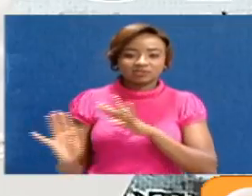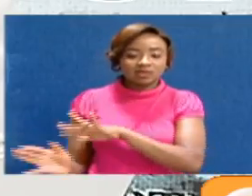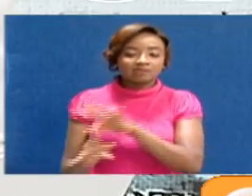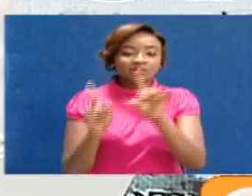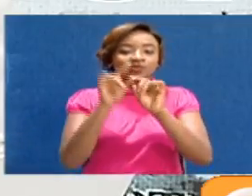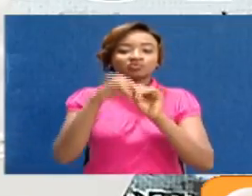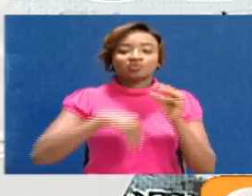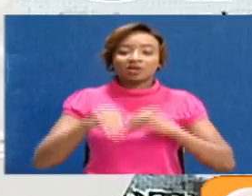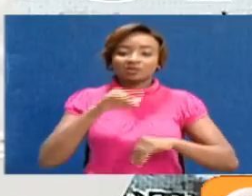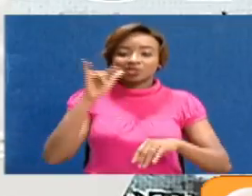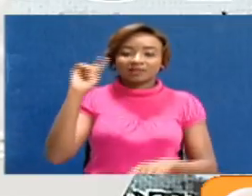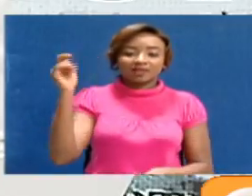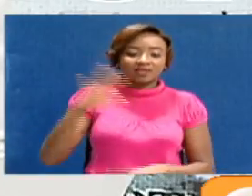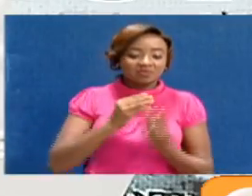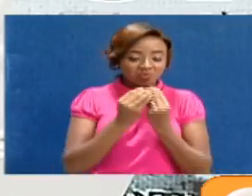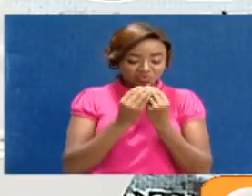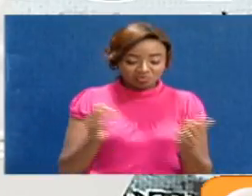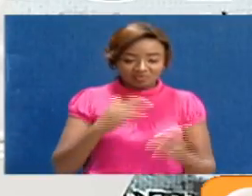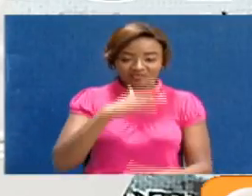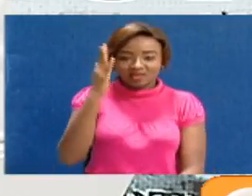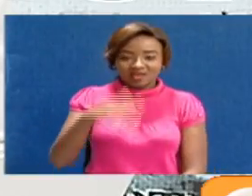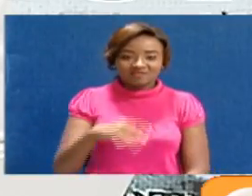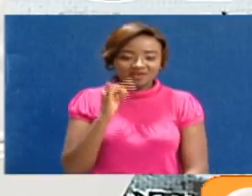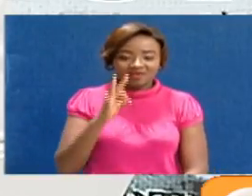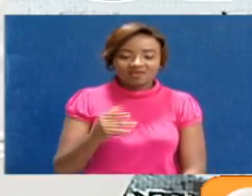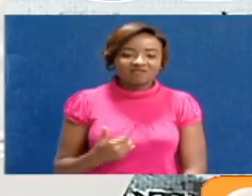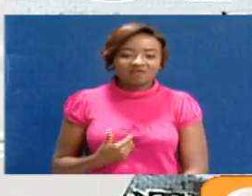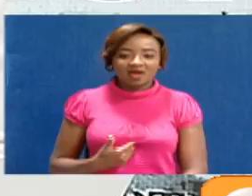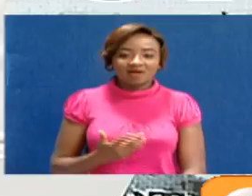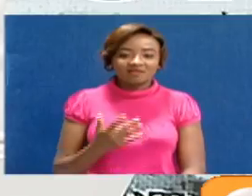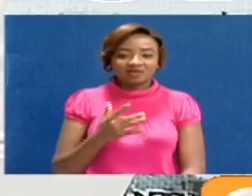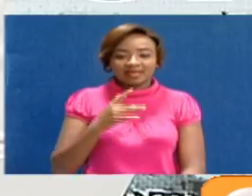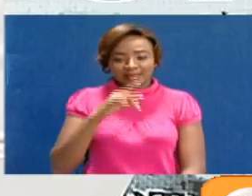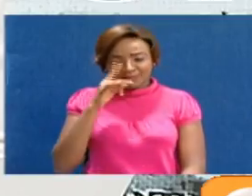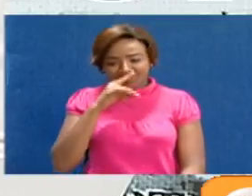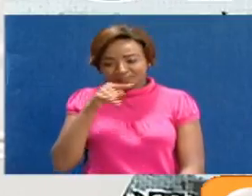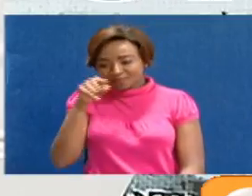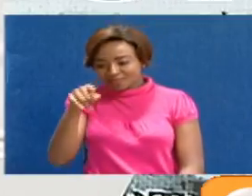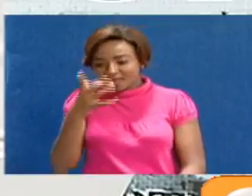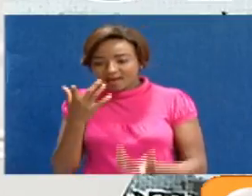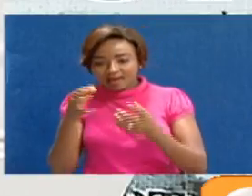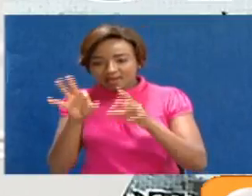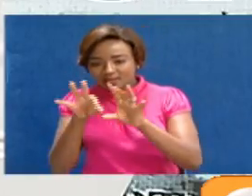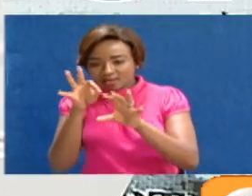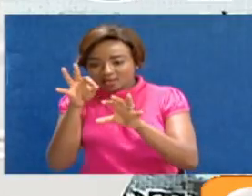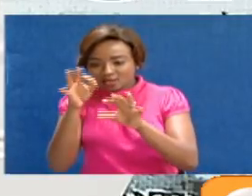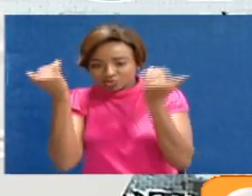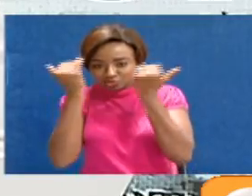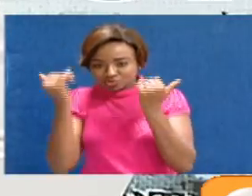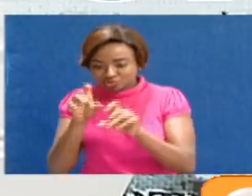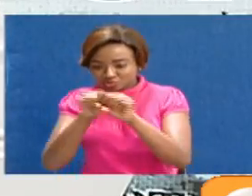corruption in Kenya won't ever be healed when we still have a rot in the judicial system.